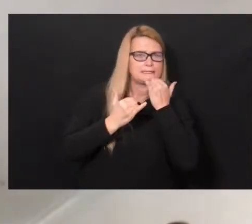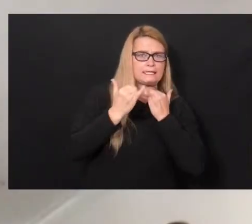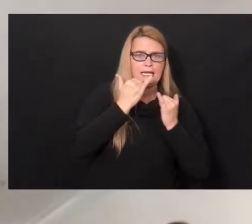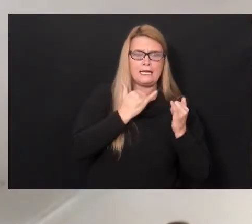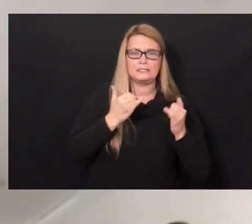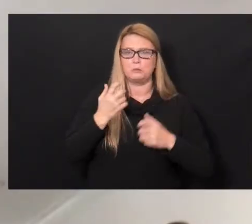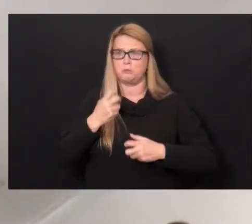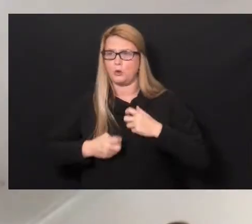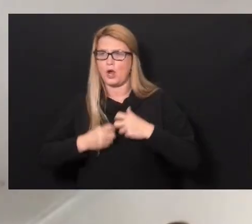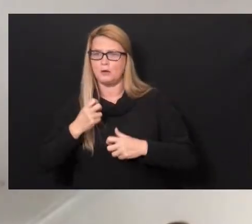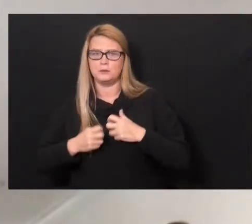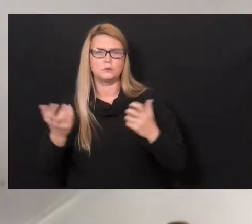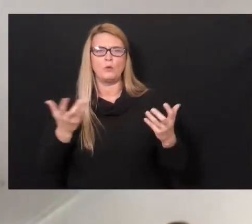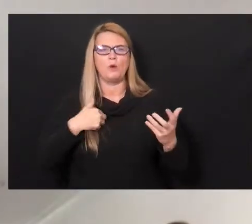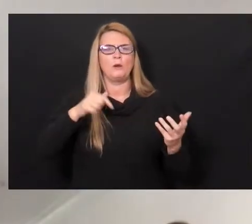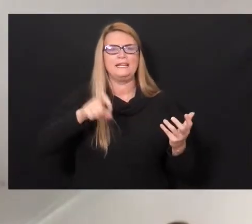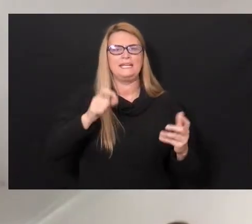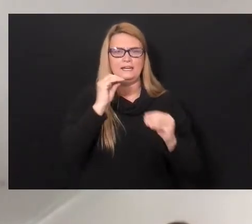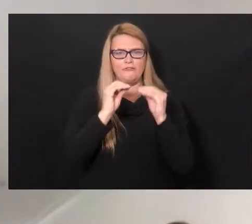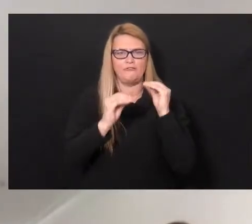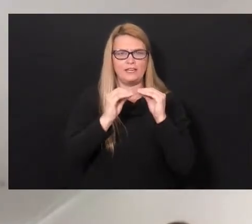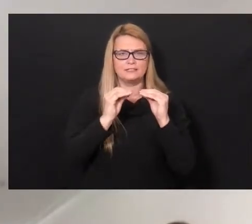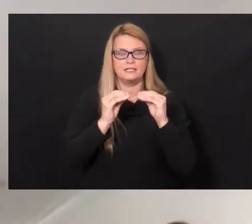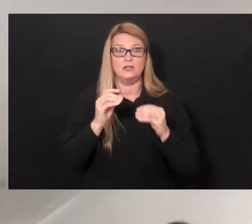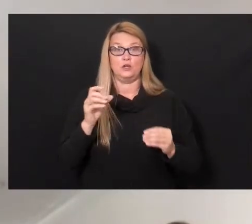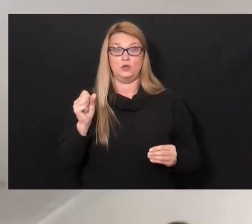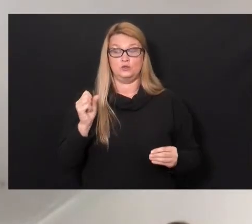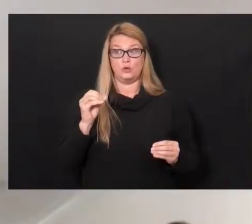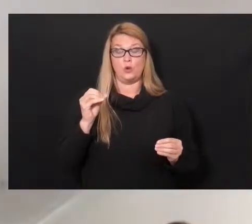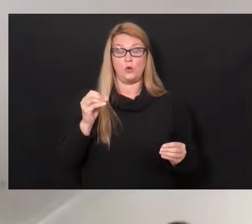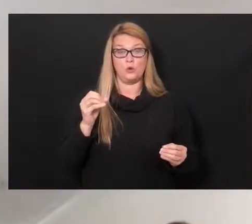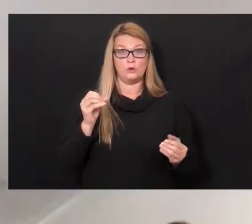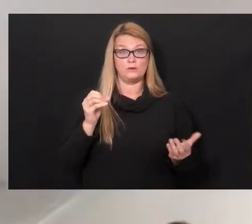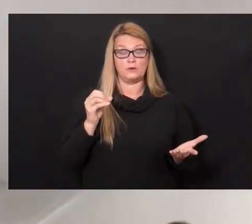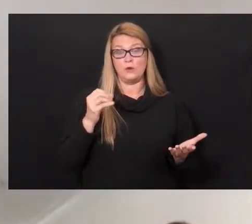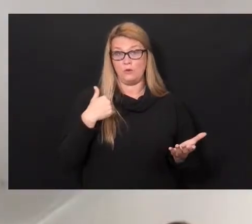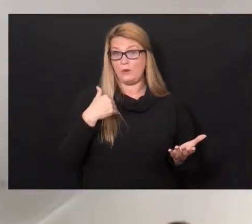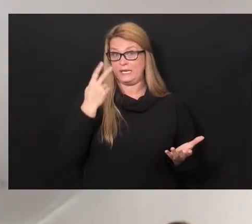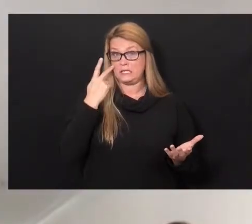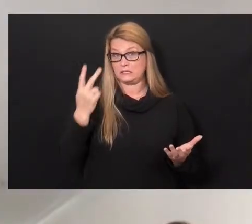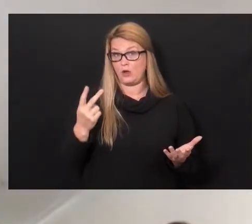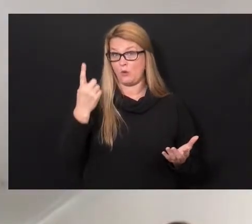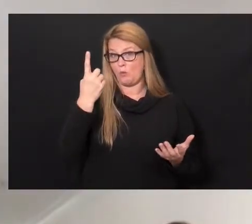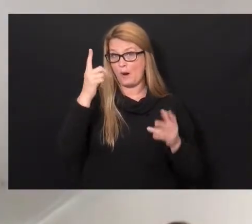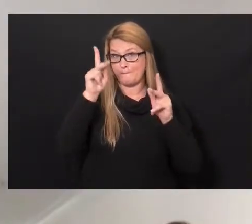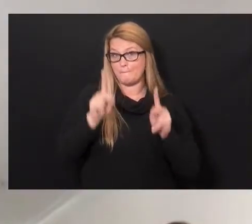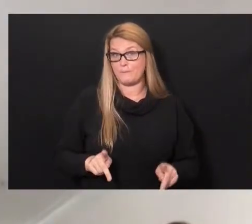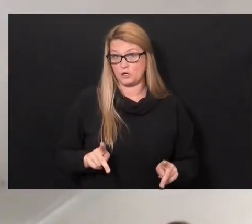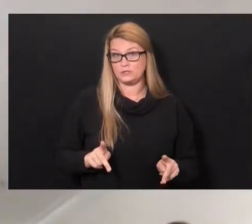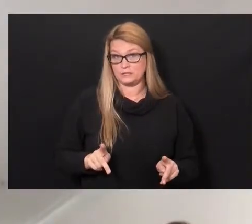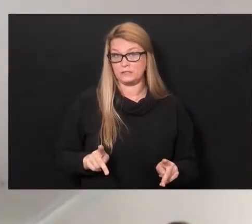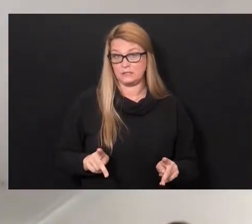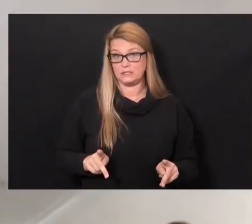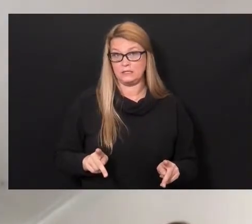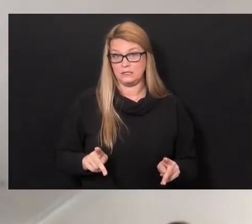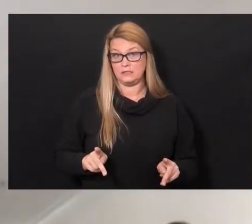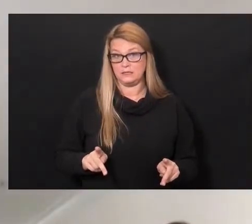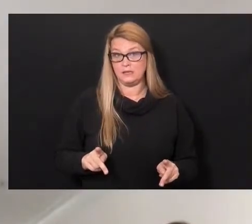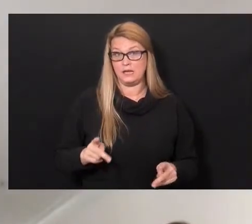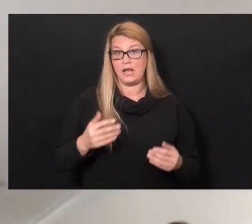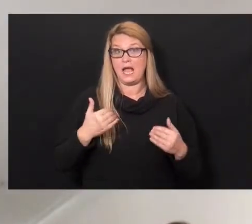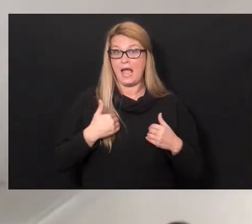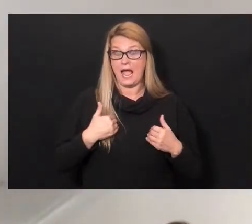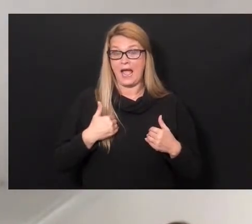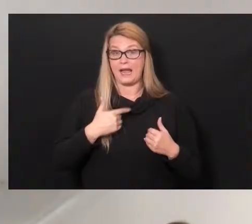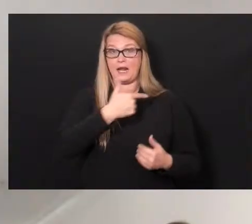we need to fix. And we did have an episode where a person that had received an initial dose of one